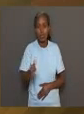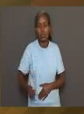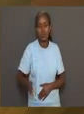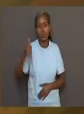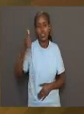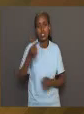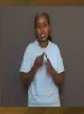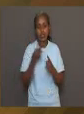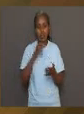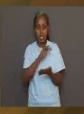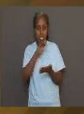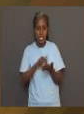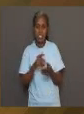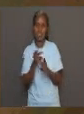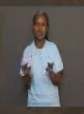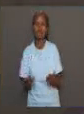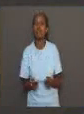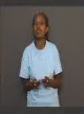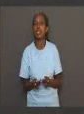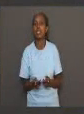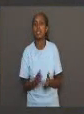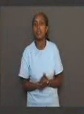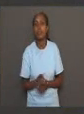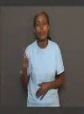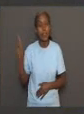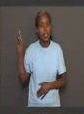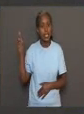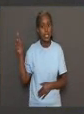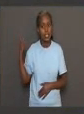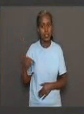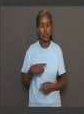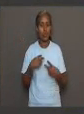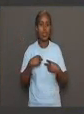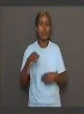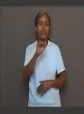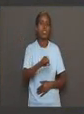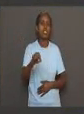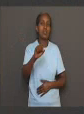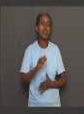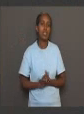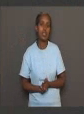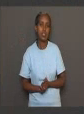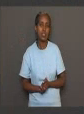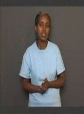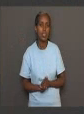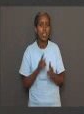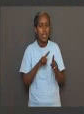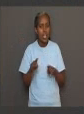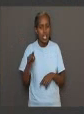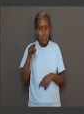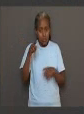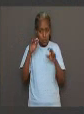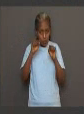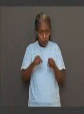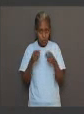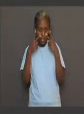the center of space. Here, we have a sphere. As you can see,